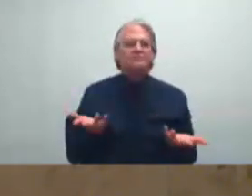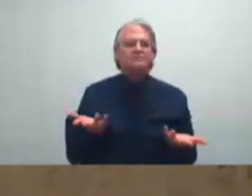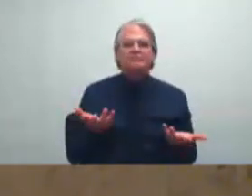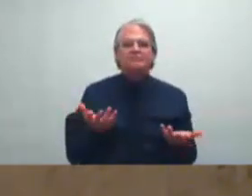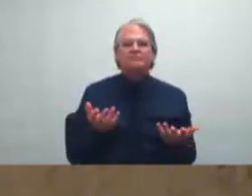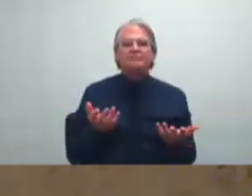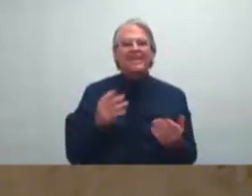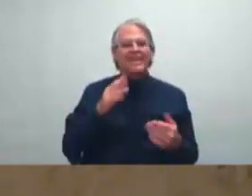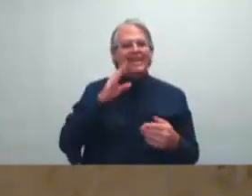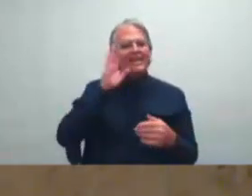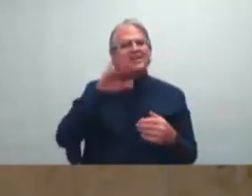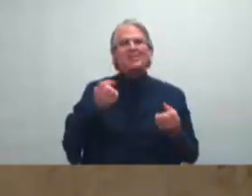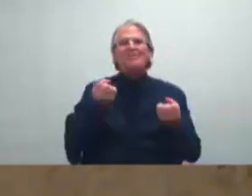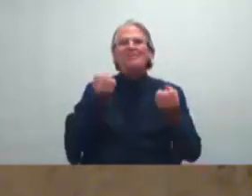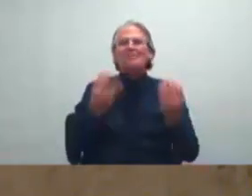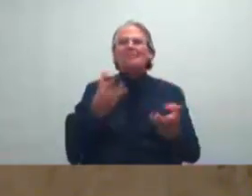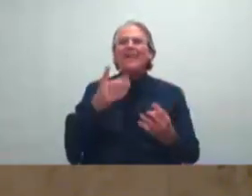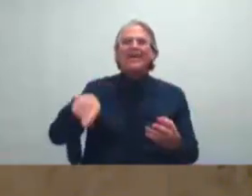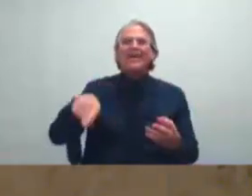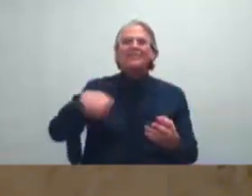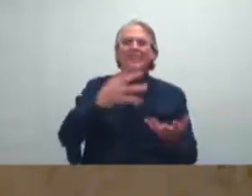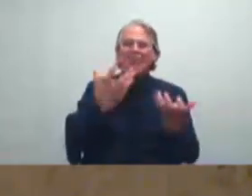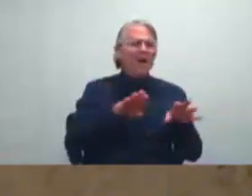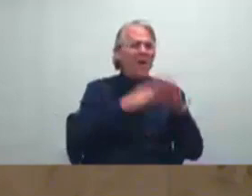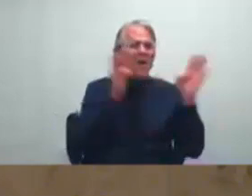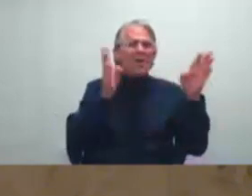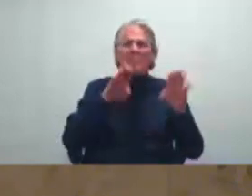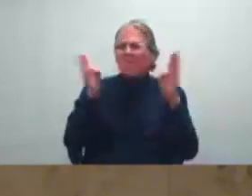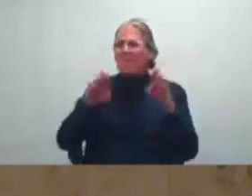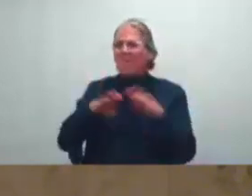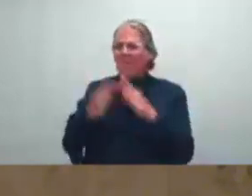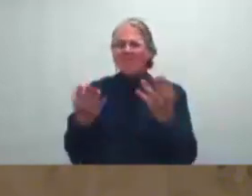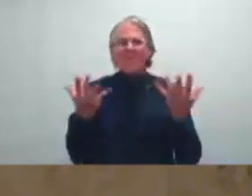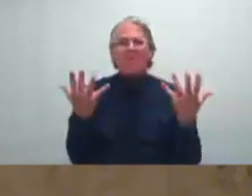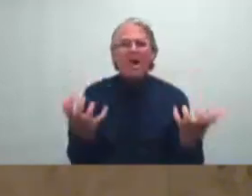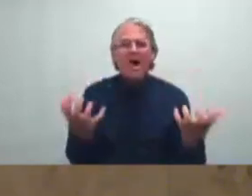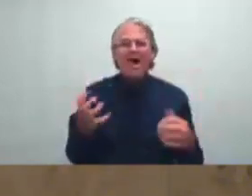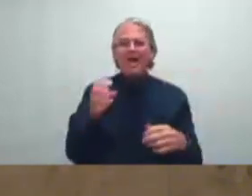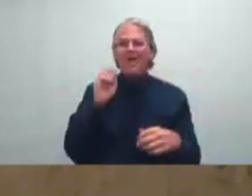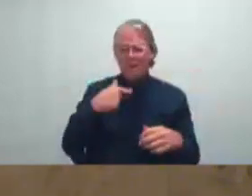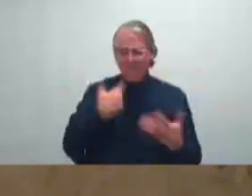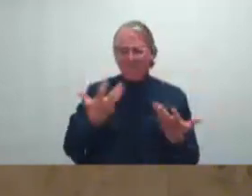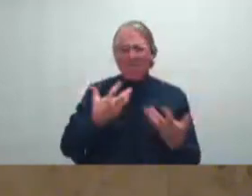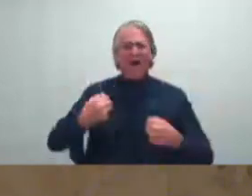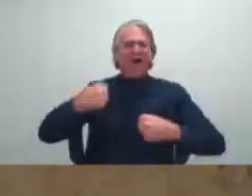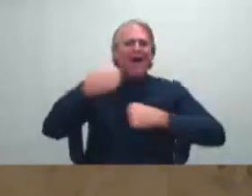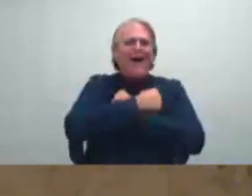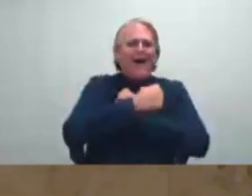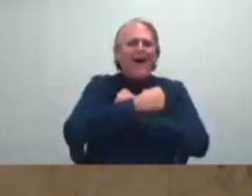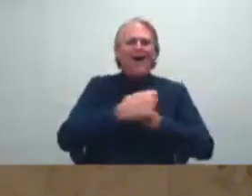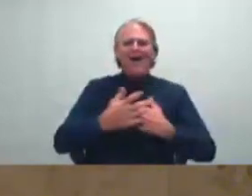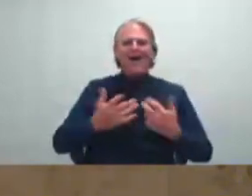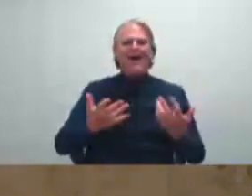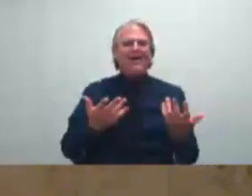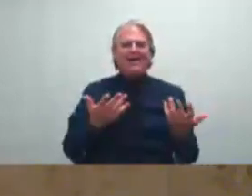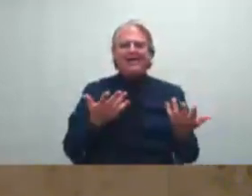all are. And you talked about it's so hard. I want to give you a hug and these things. And many of us are, want to stay healthy and safe.